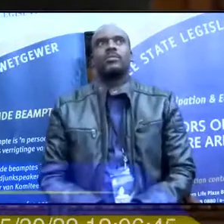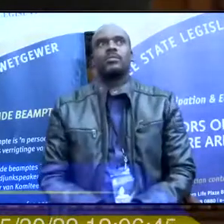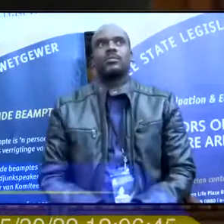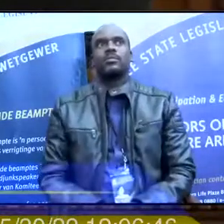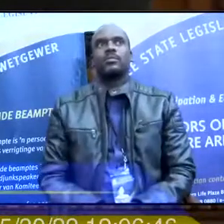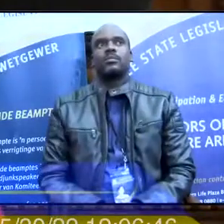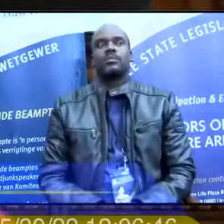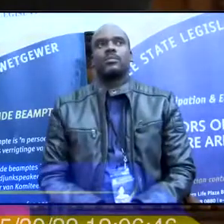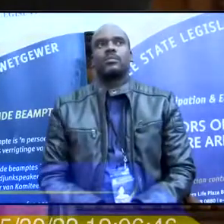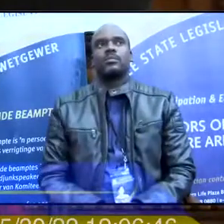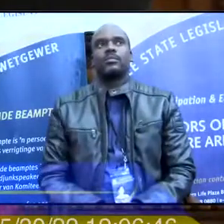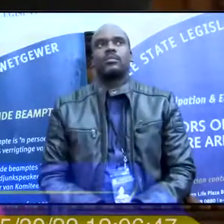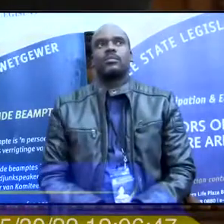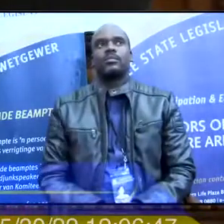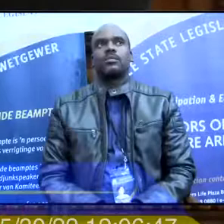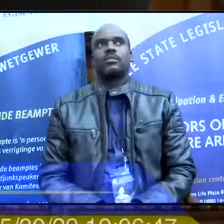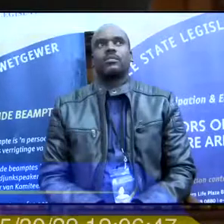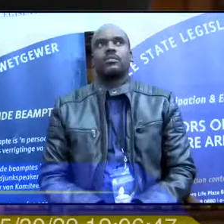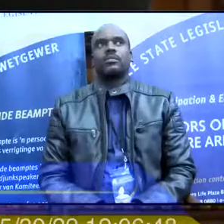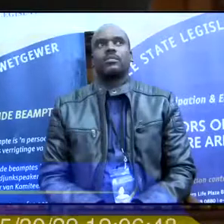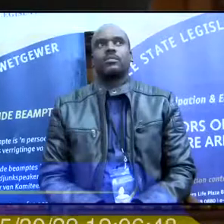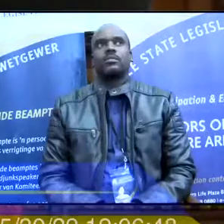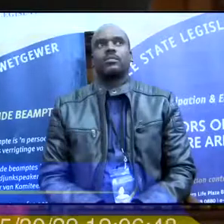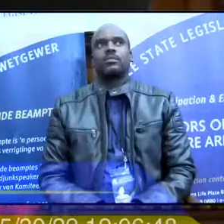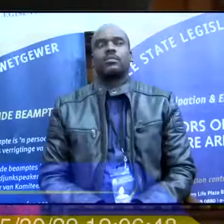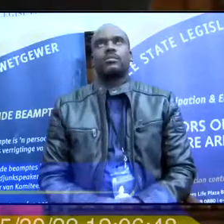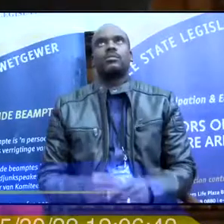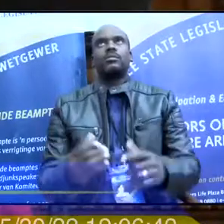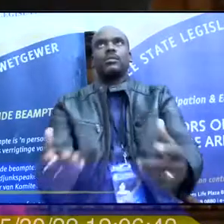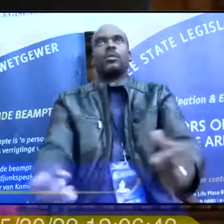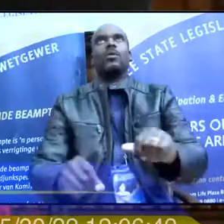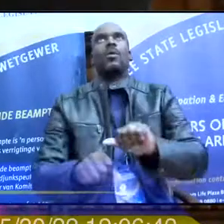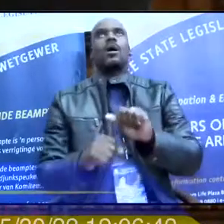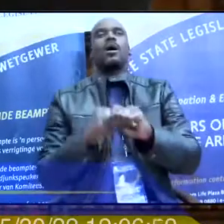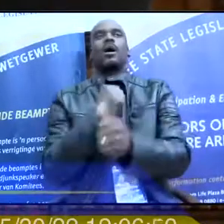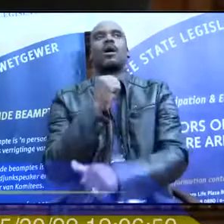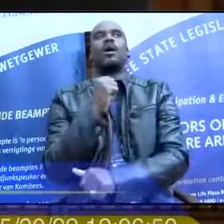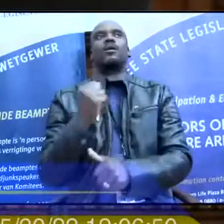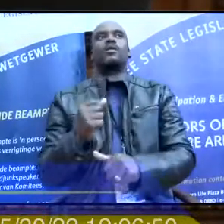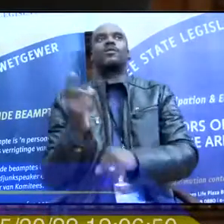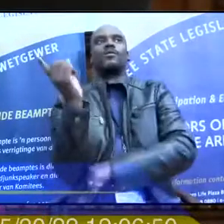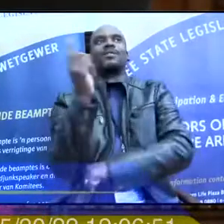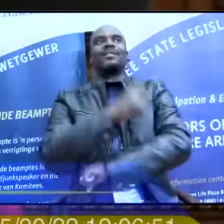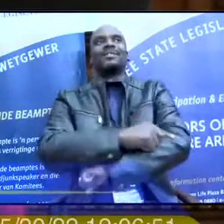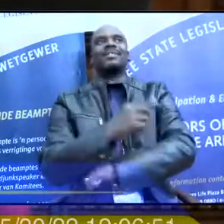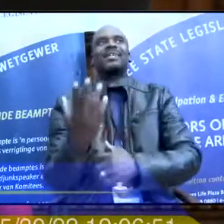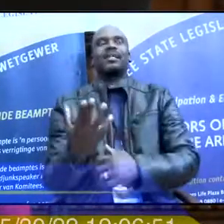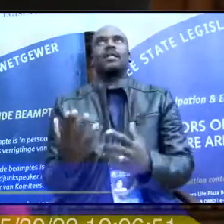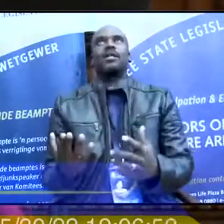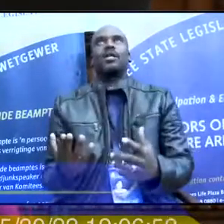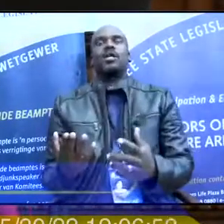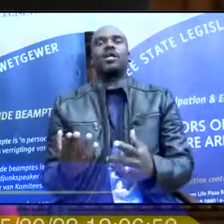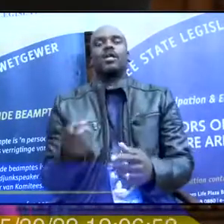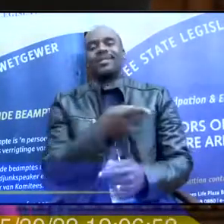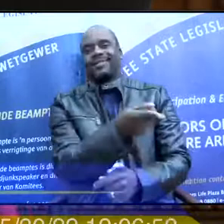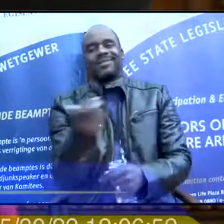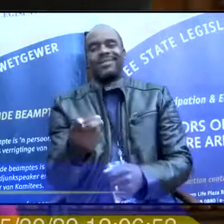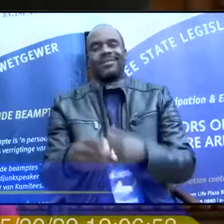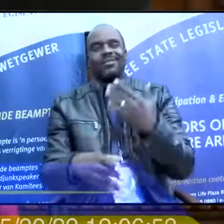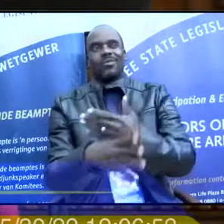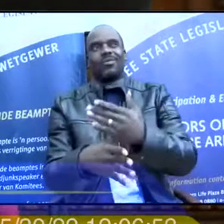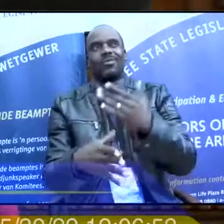we we're meeting towards the end of the may month which is a workers month and um